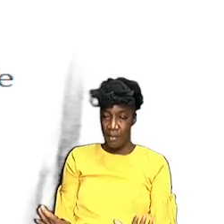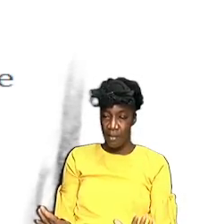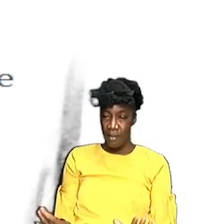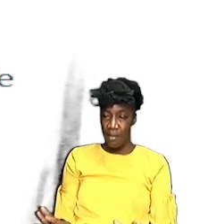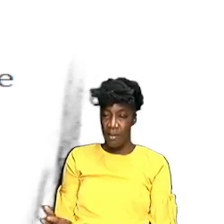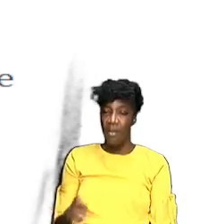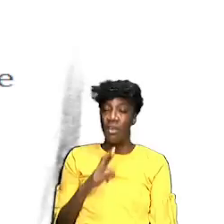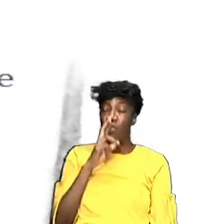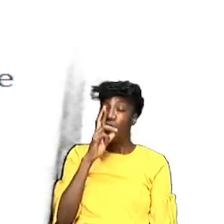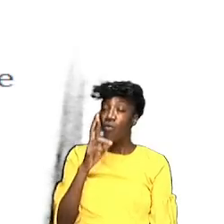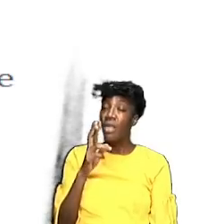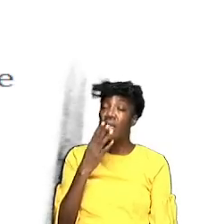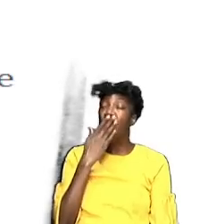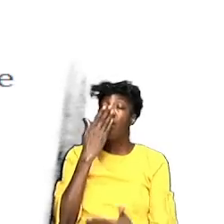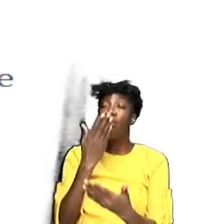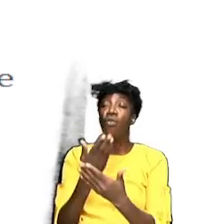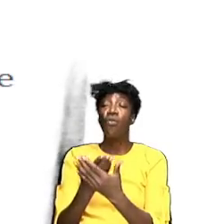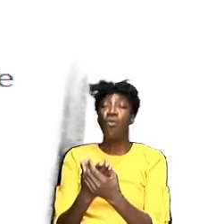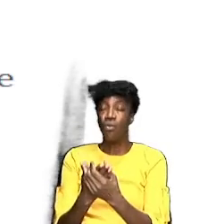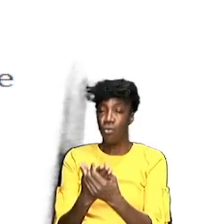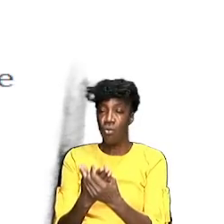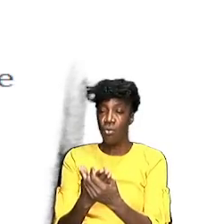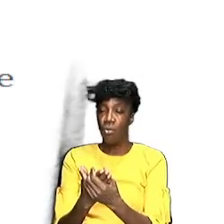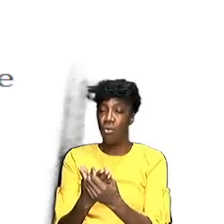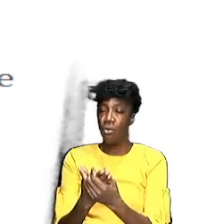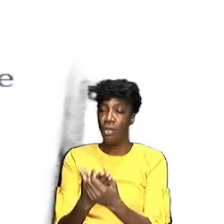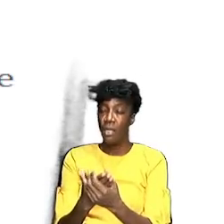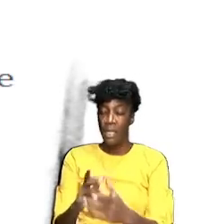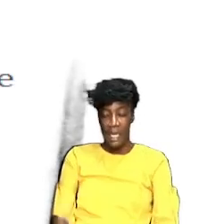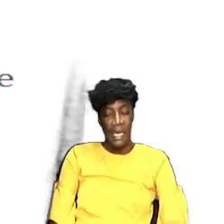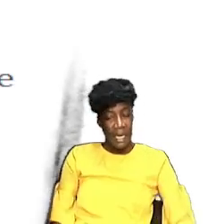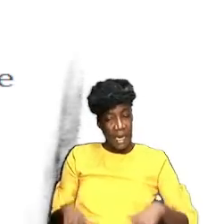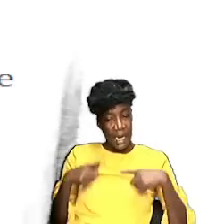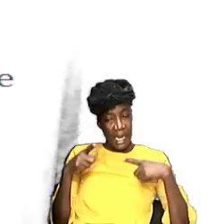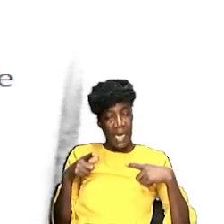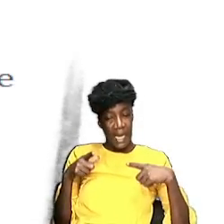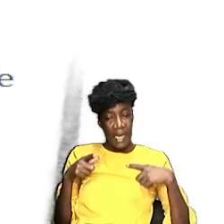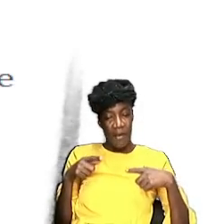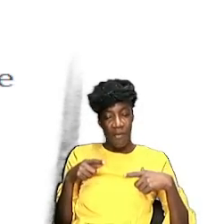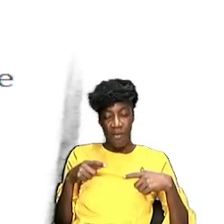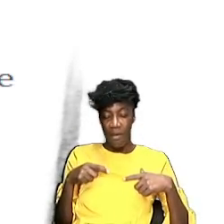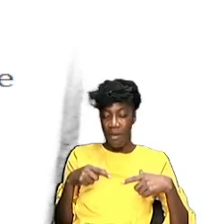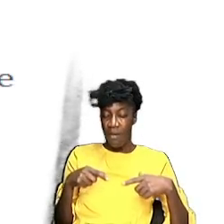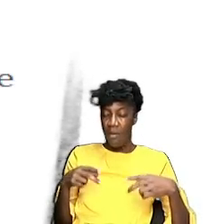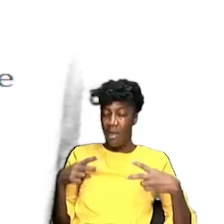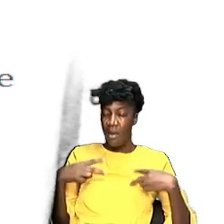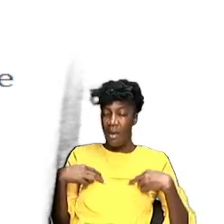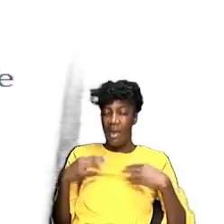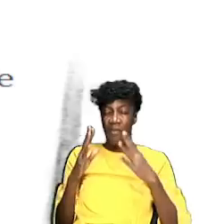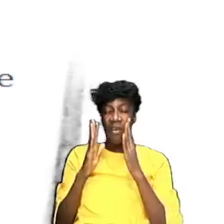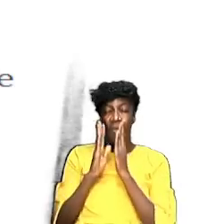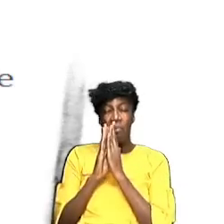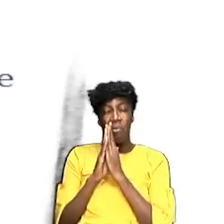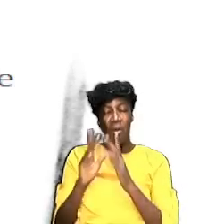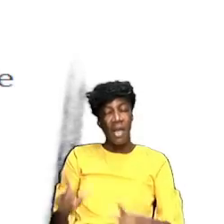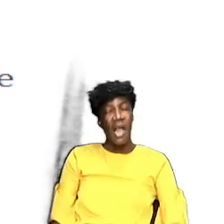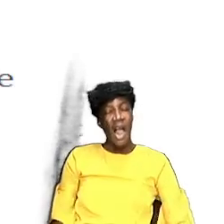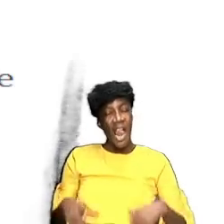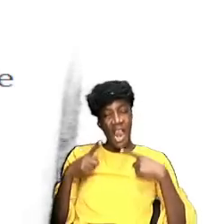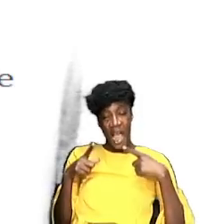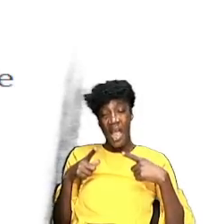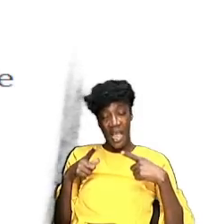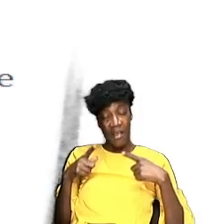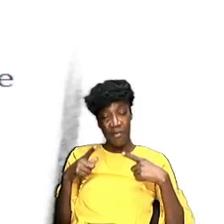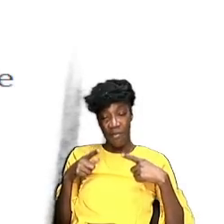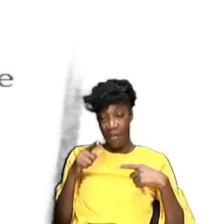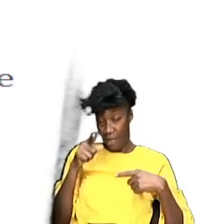really effective in our lives and becomes truly effective when we have a prayerful life. If you realize